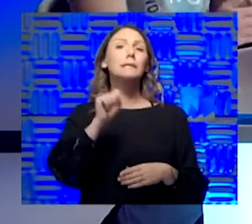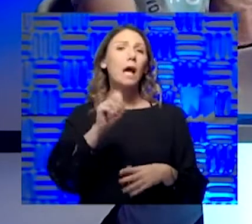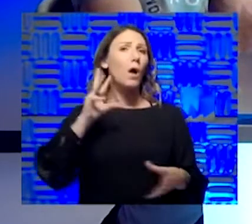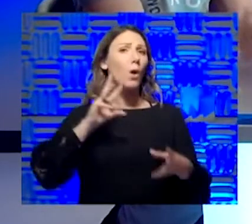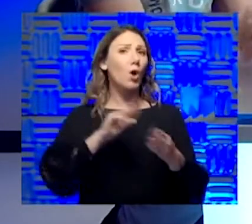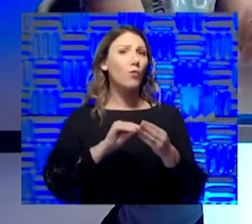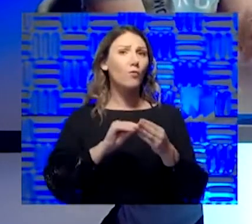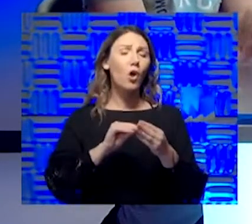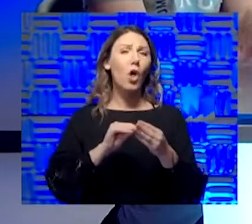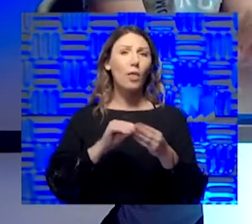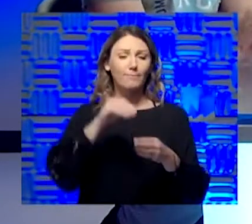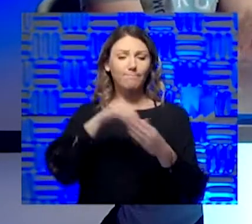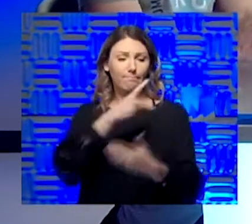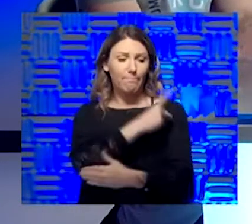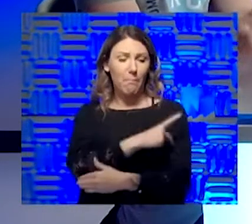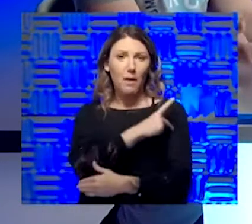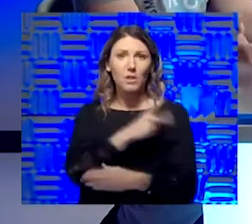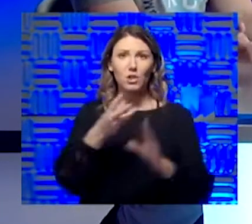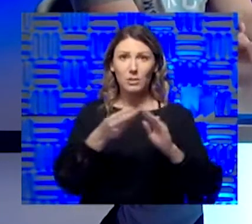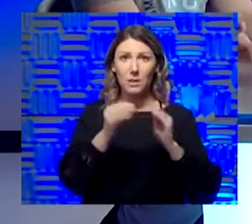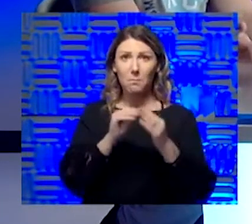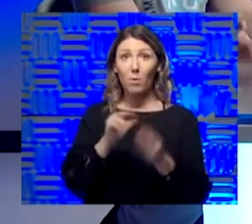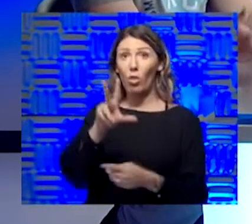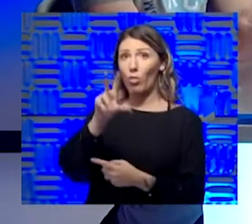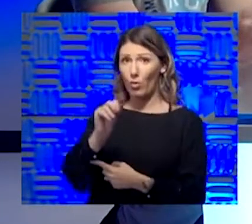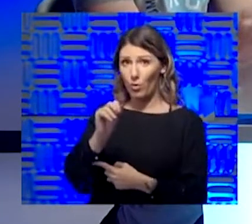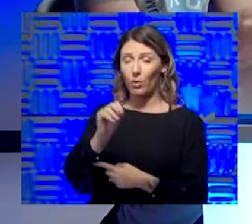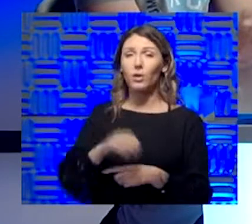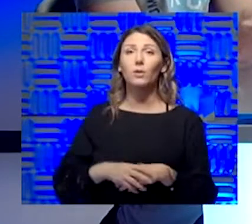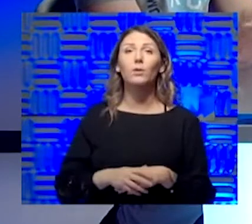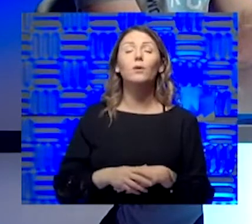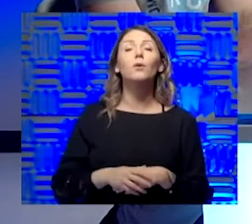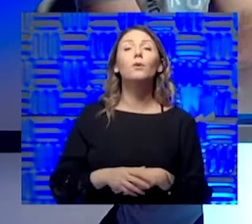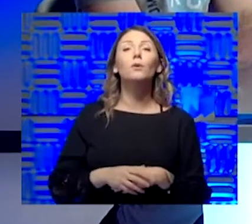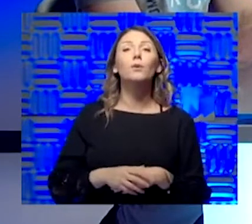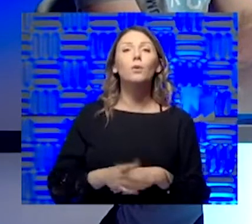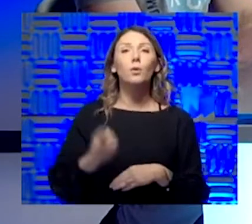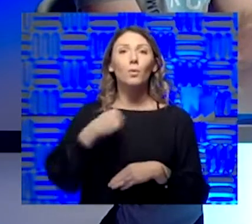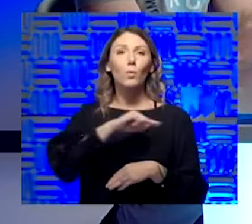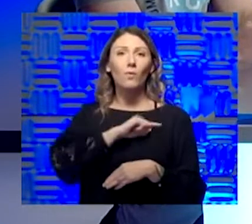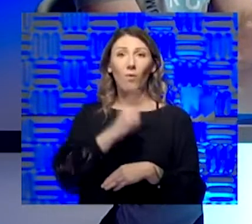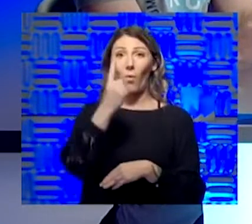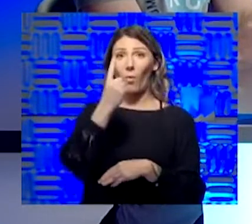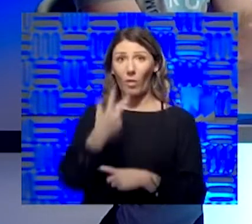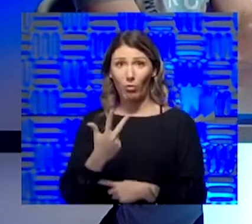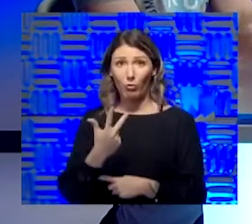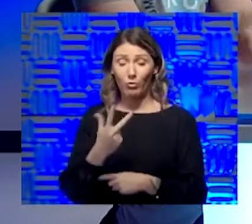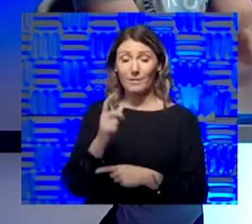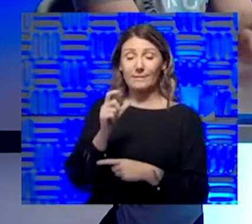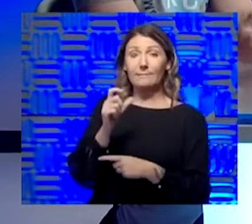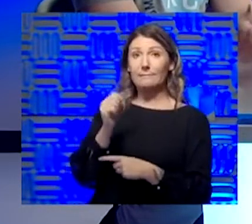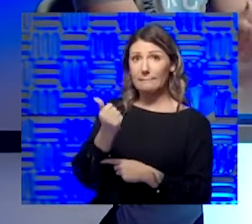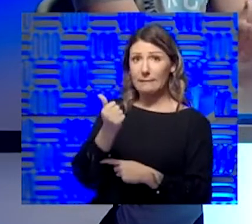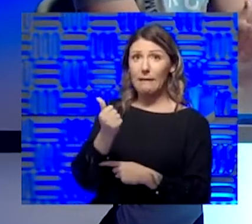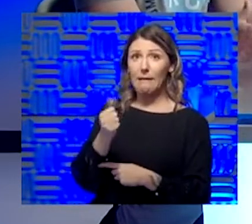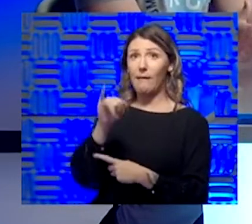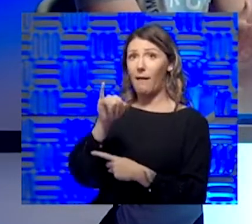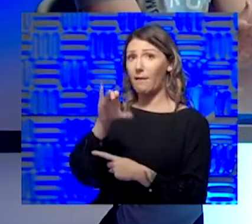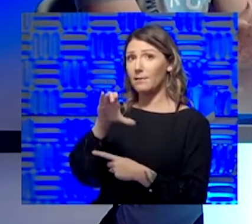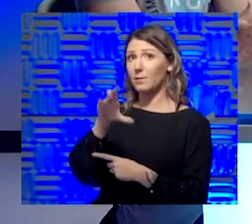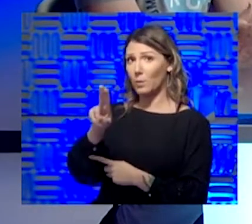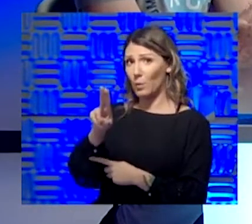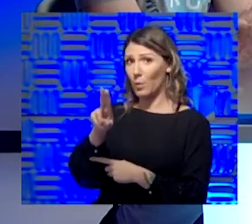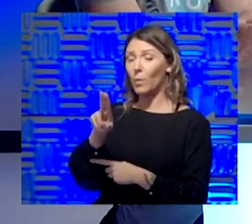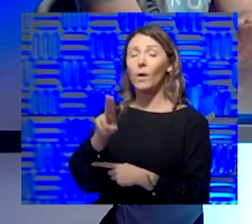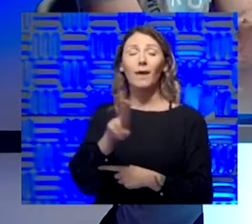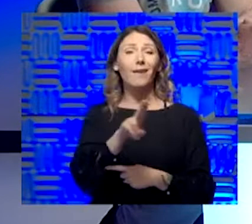today, the inpatient numbers, we are at 30. We have a third of those, 10 in the ICU, and about